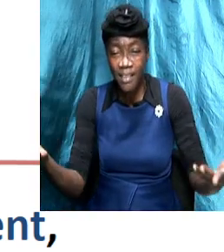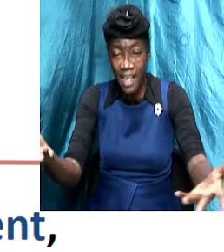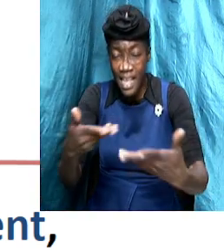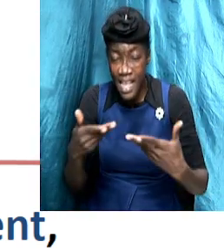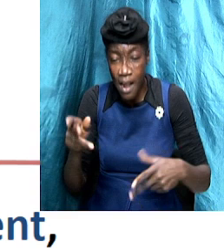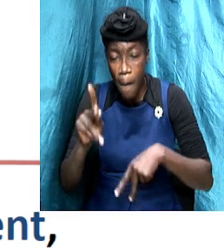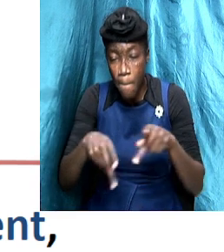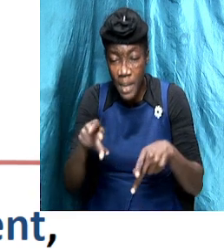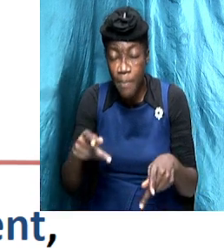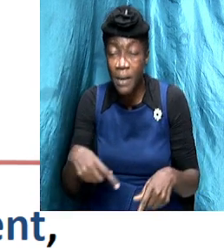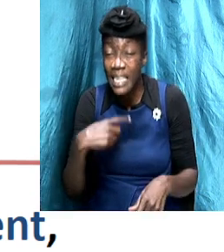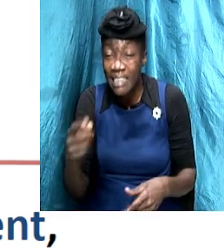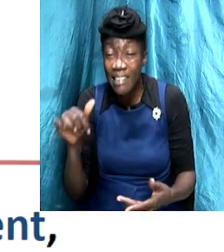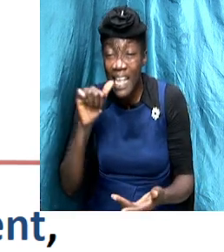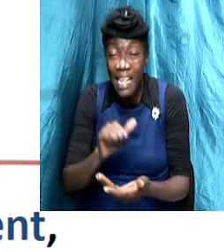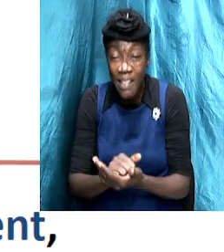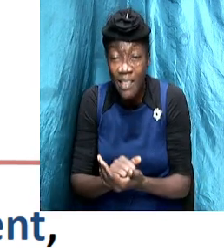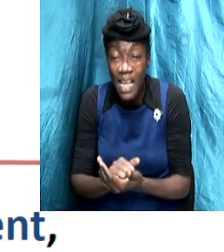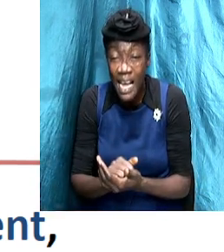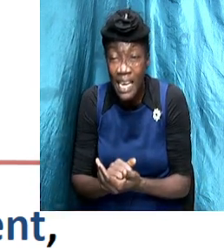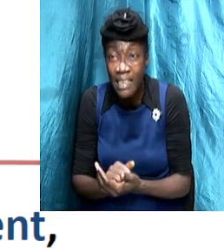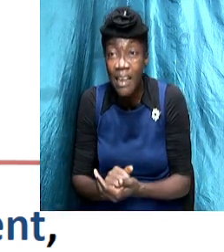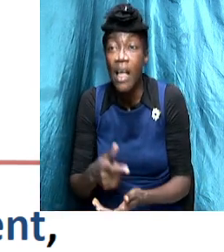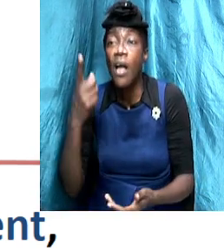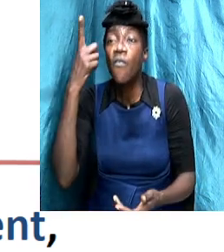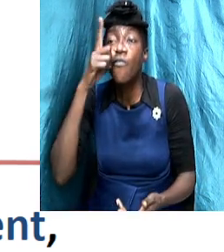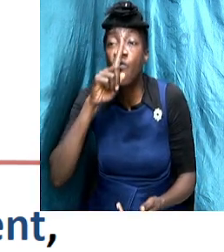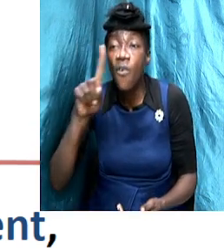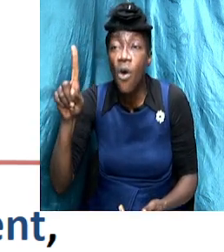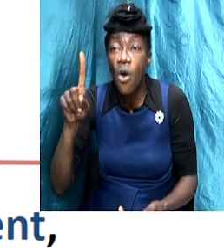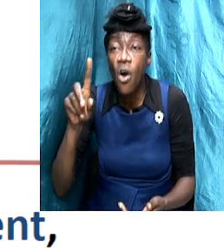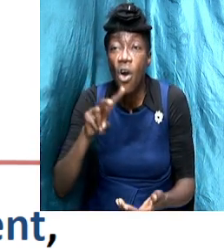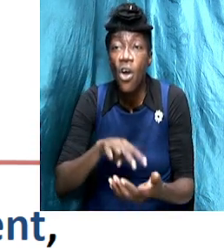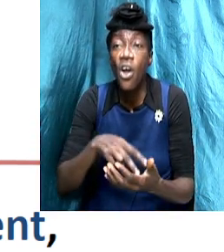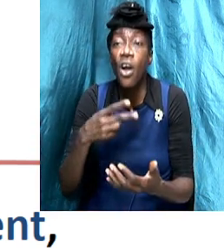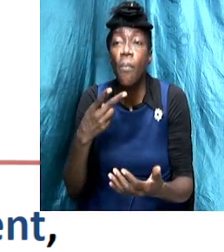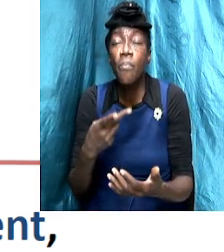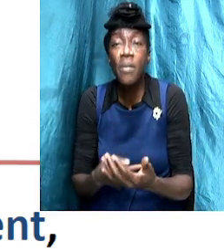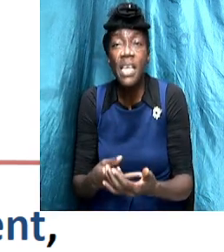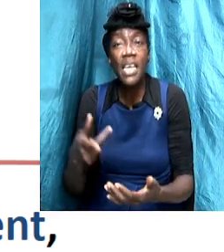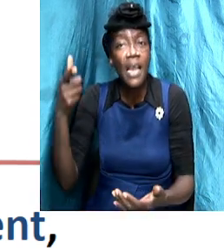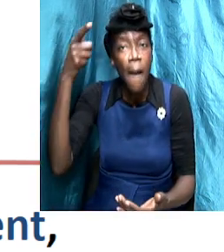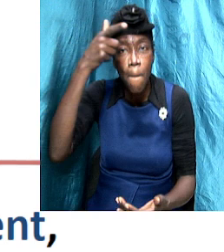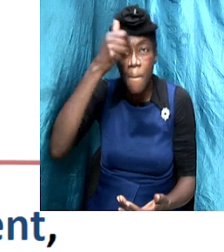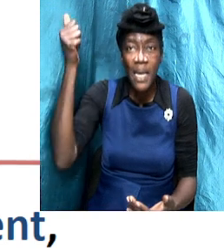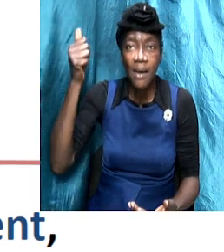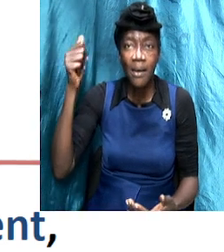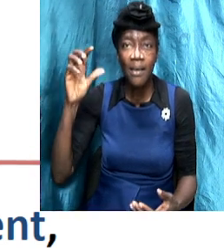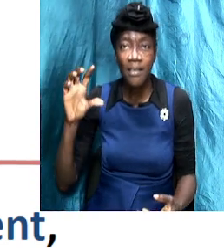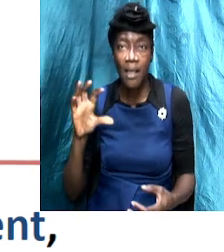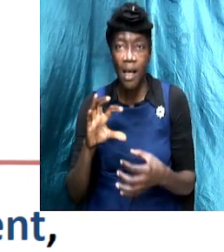are saying that the word for there means because of.